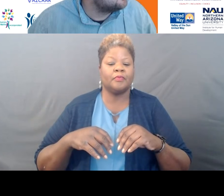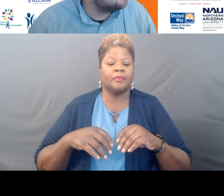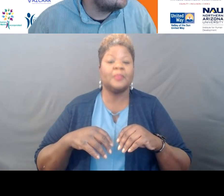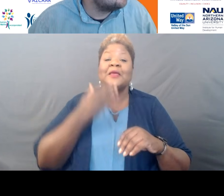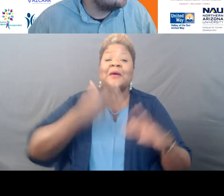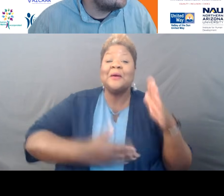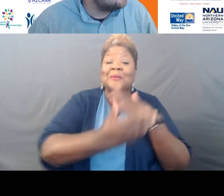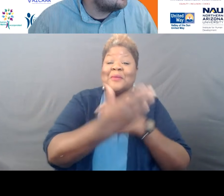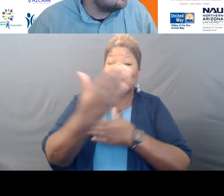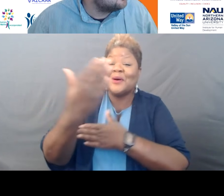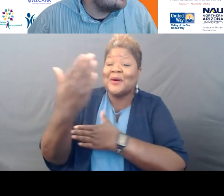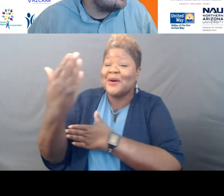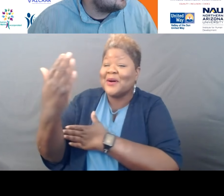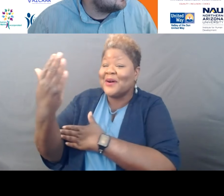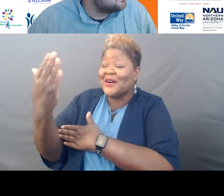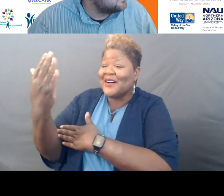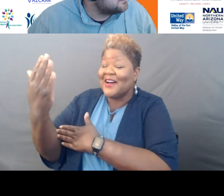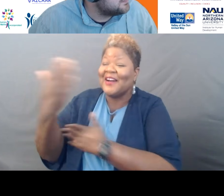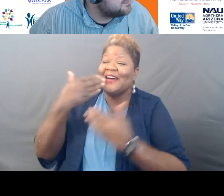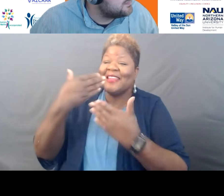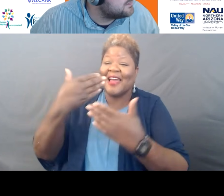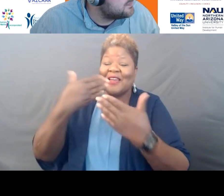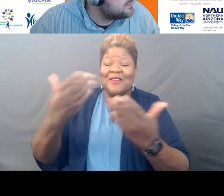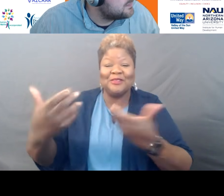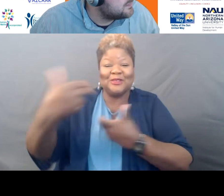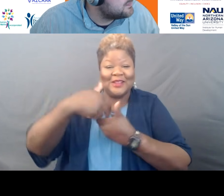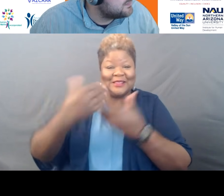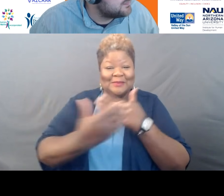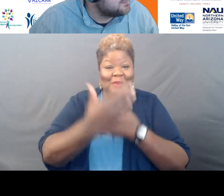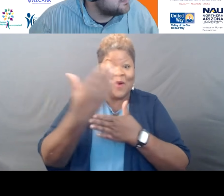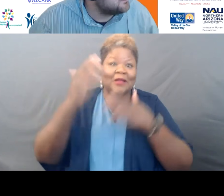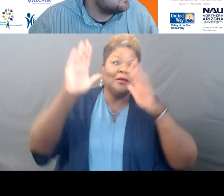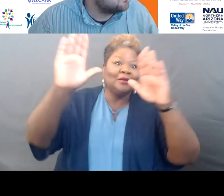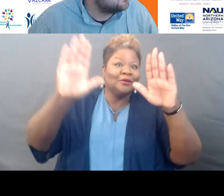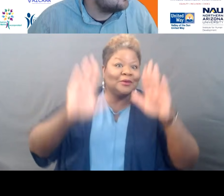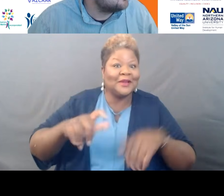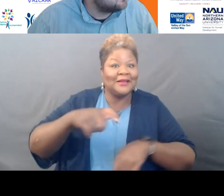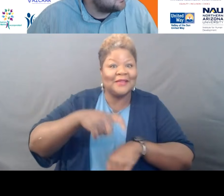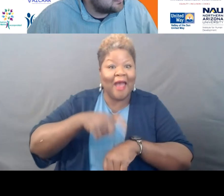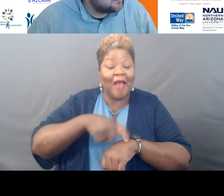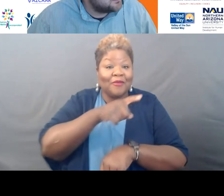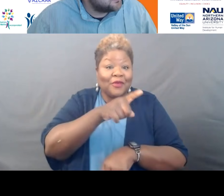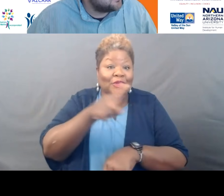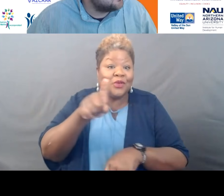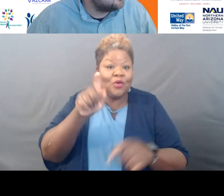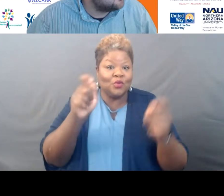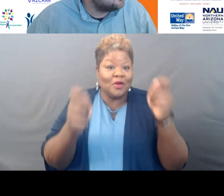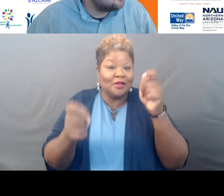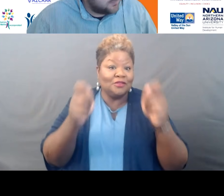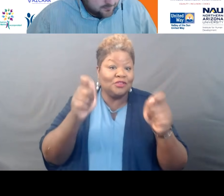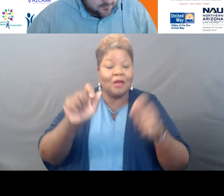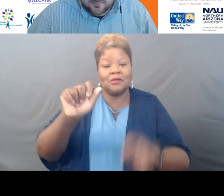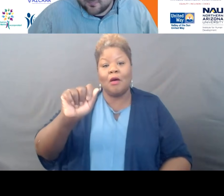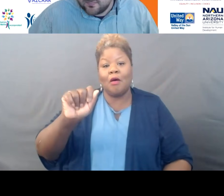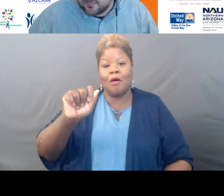Good morning, everyone. Thank you for spending your morning with us. This is a great time for you to adjust your audio